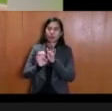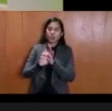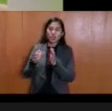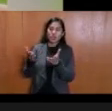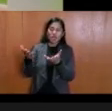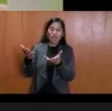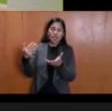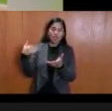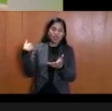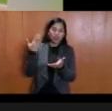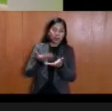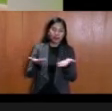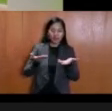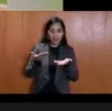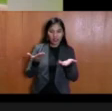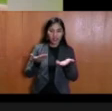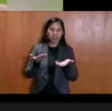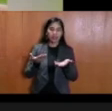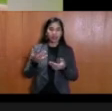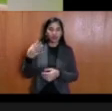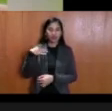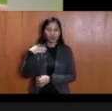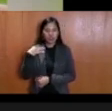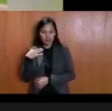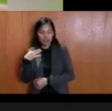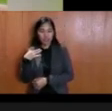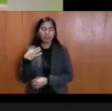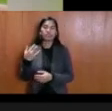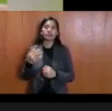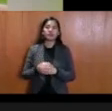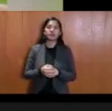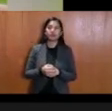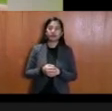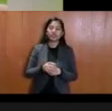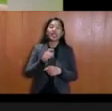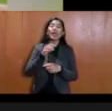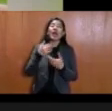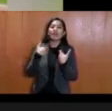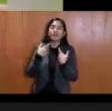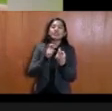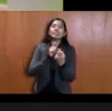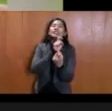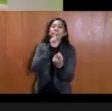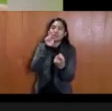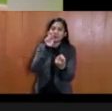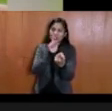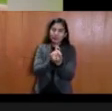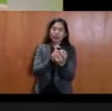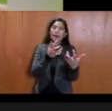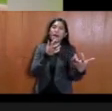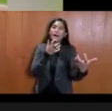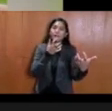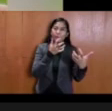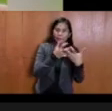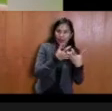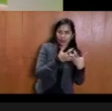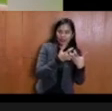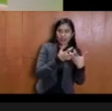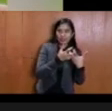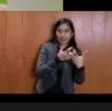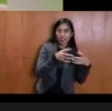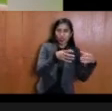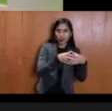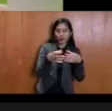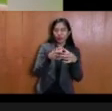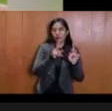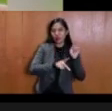have scientists, academicians, volunteers, and the like. There are specific market segments that would really initially embrace or readily embrace those